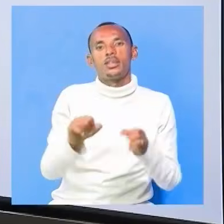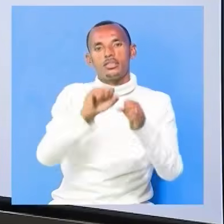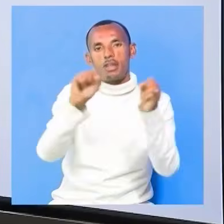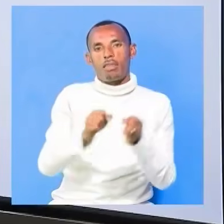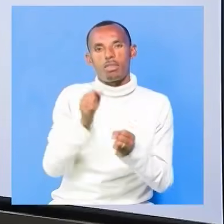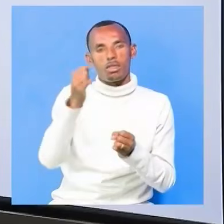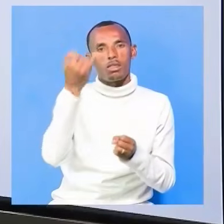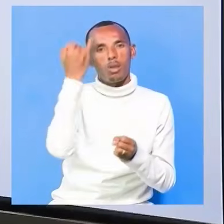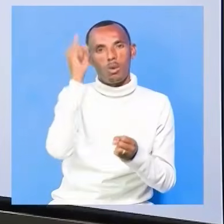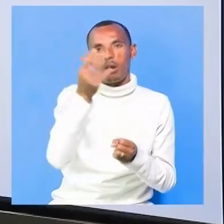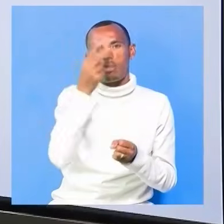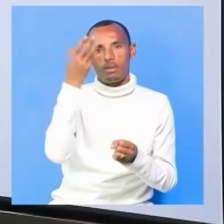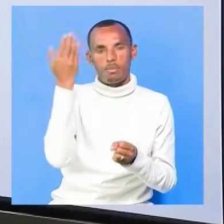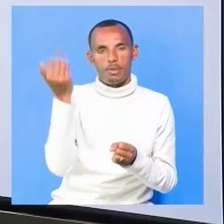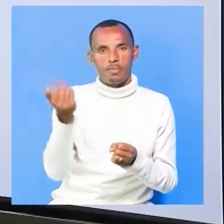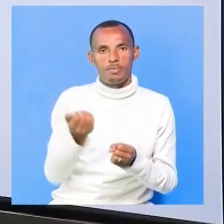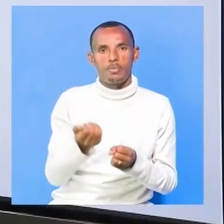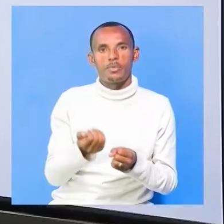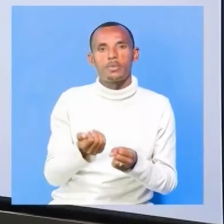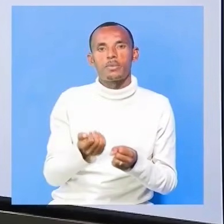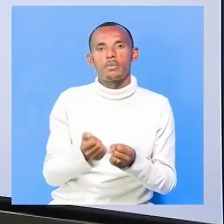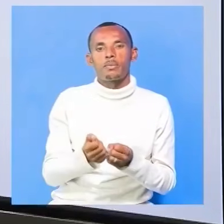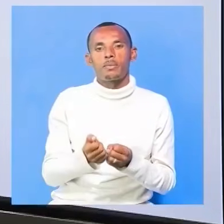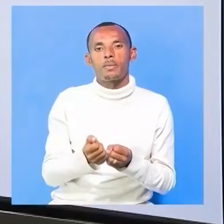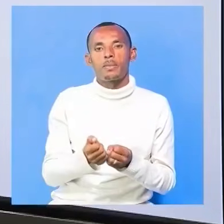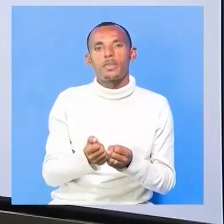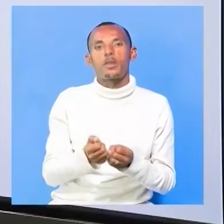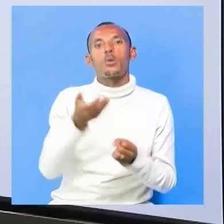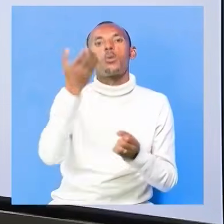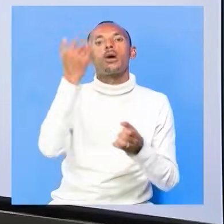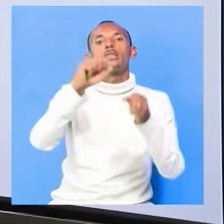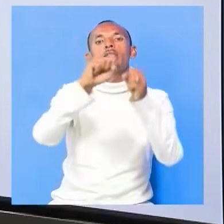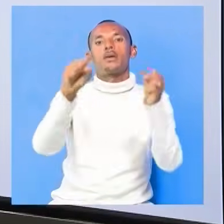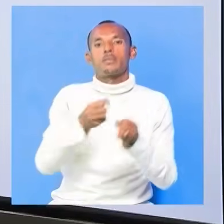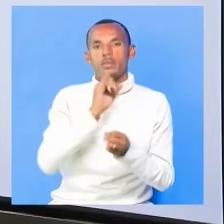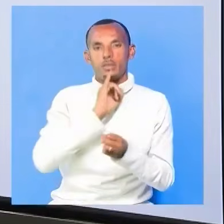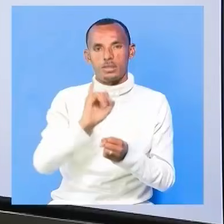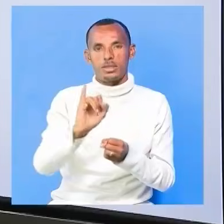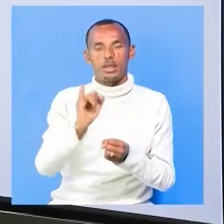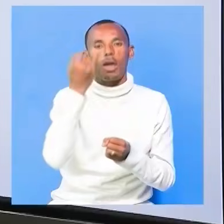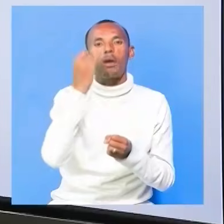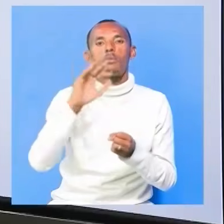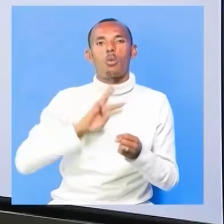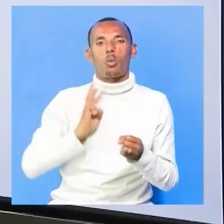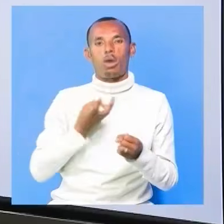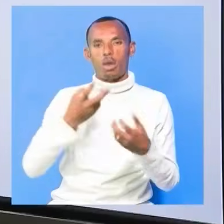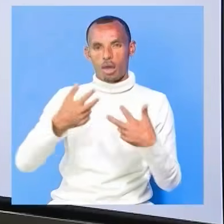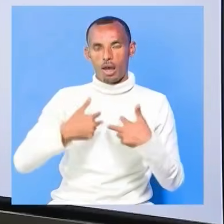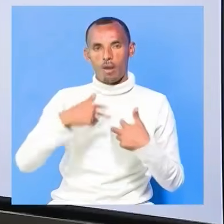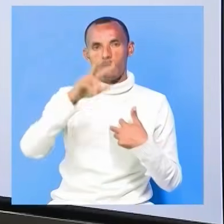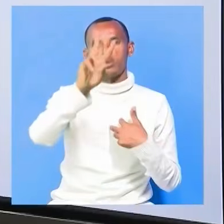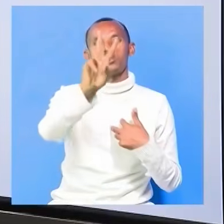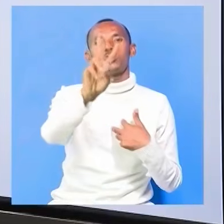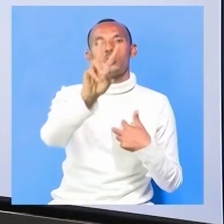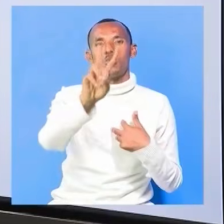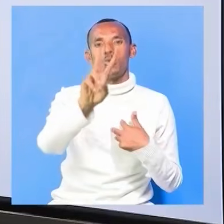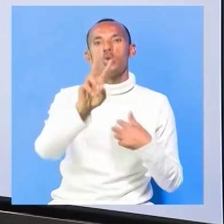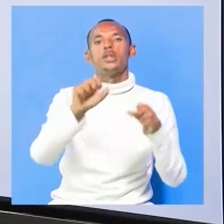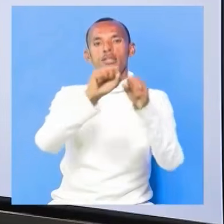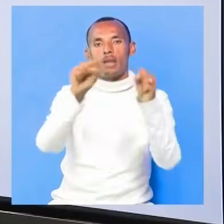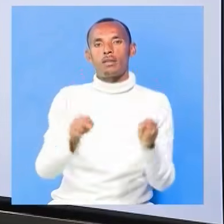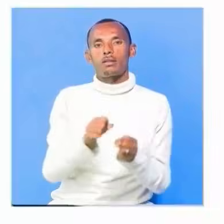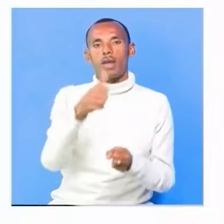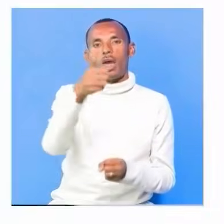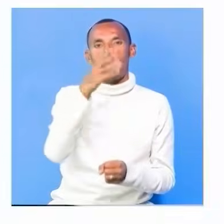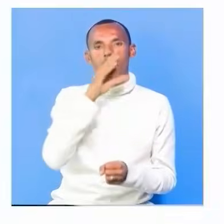theory, right? Just to remind you what subset is, if we have two sets A